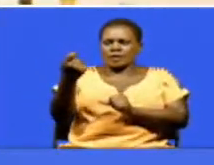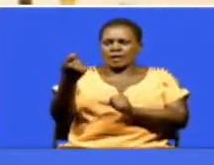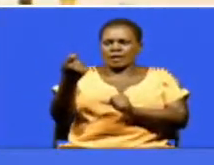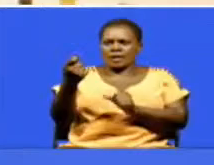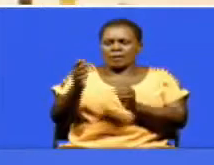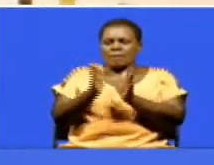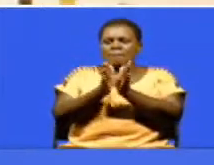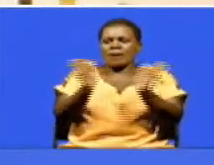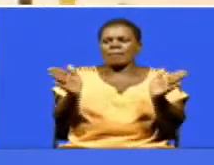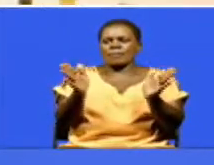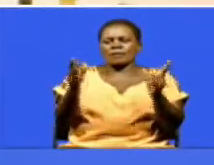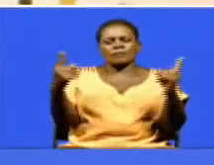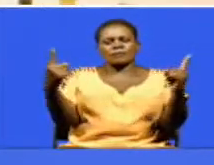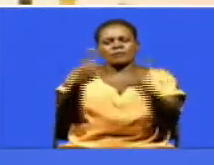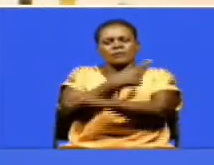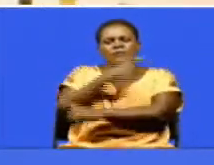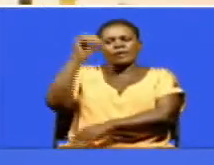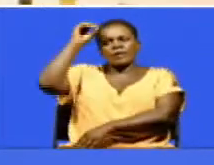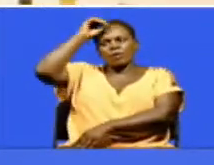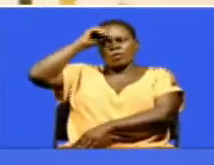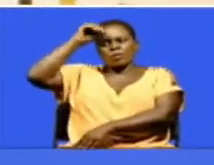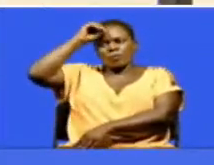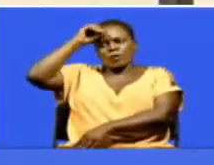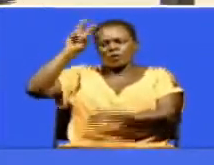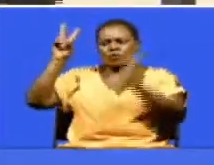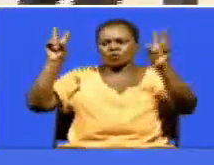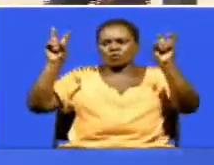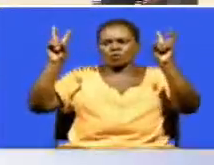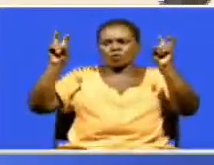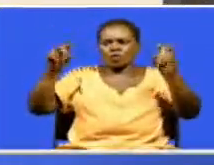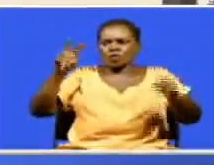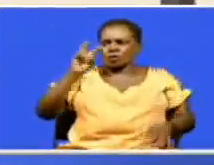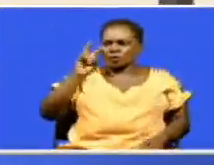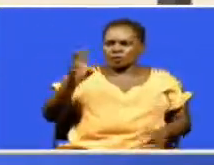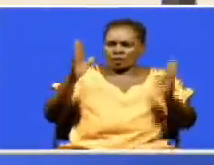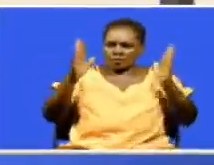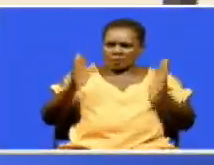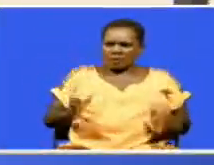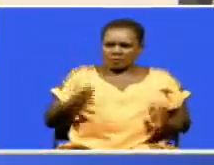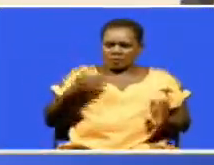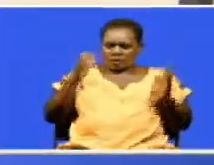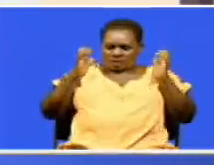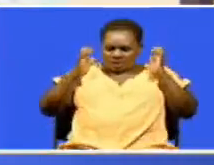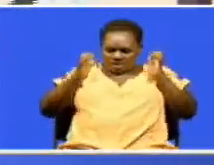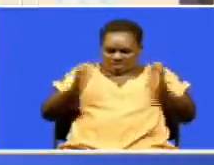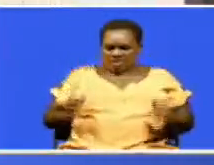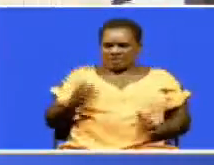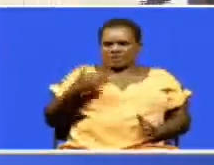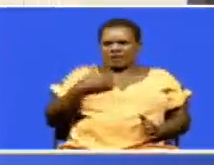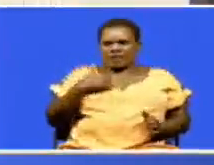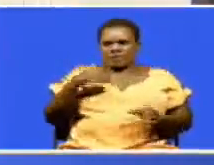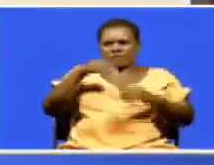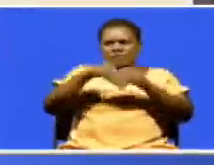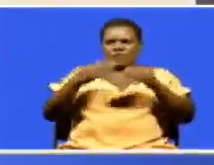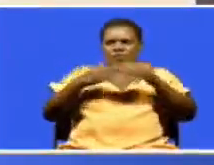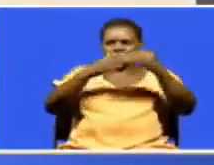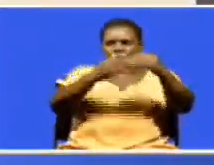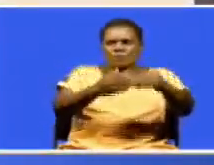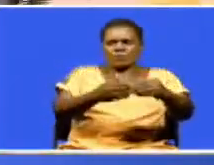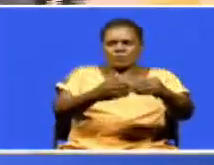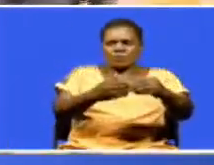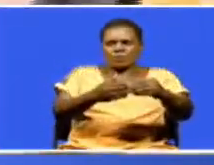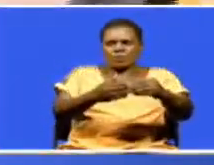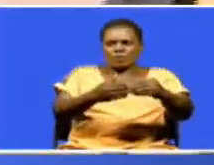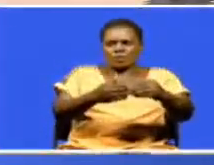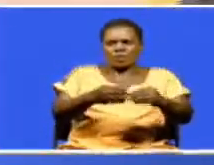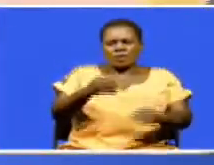also expressed divided opinions on the subject. Anaangalia mtu atakayekuwa na maadili kwa uongozi apart from